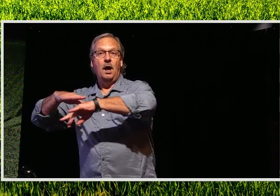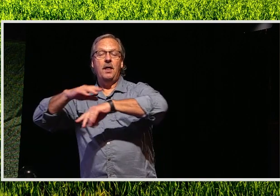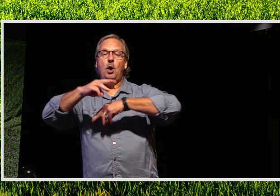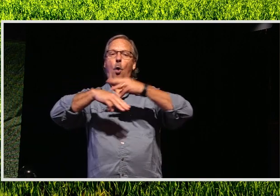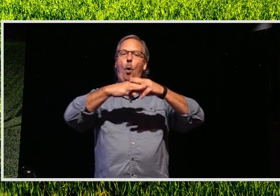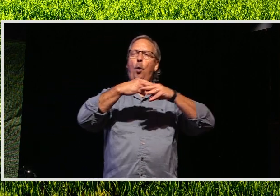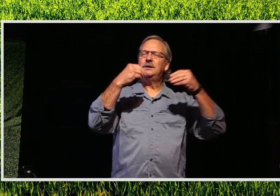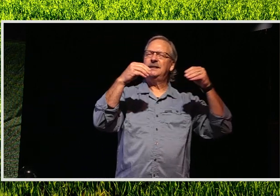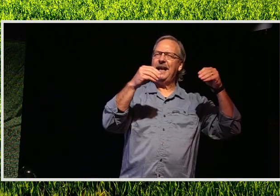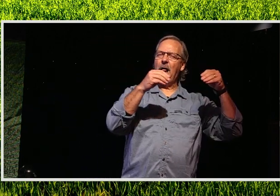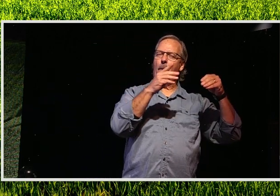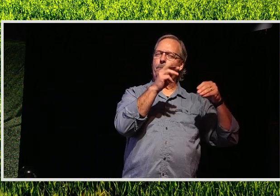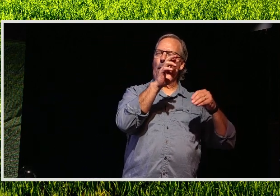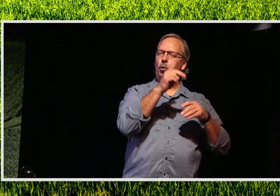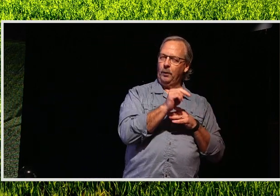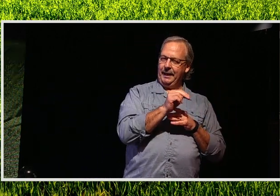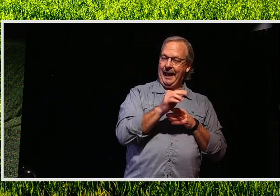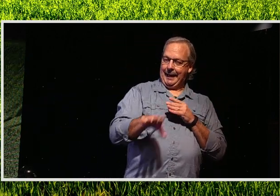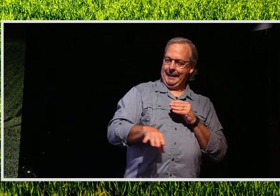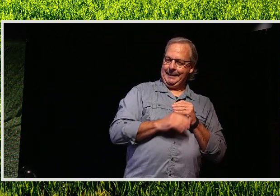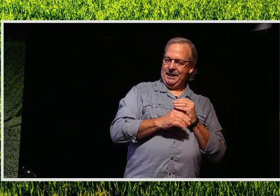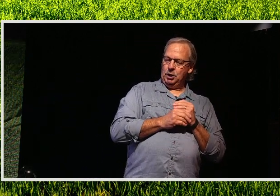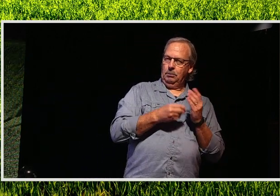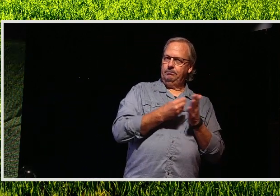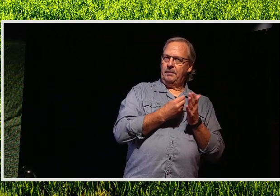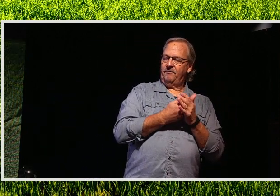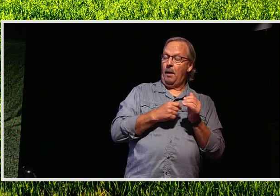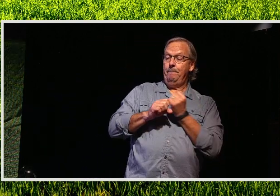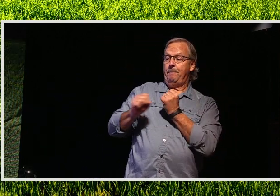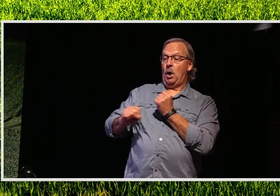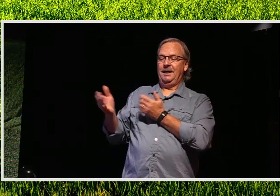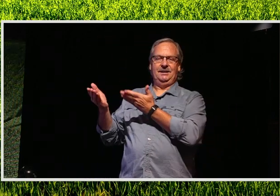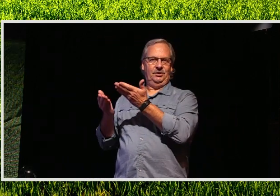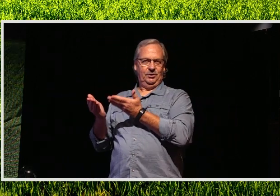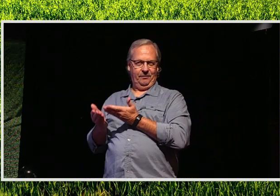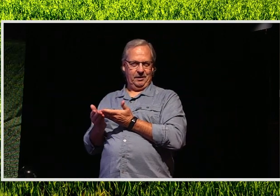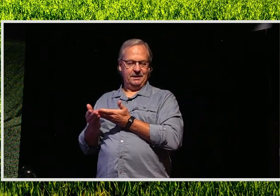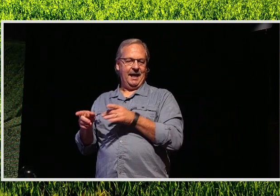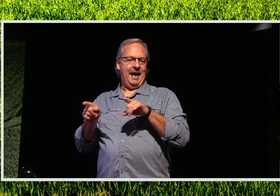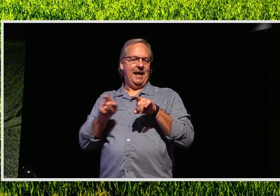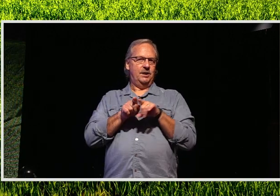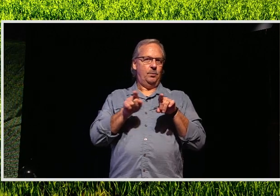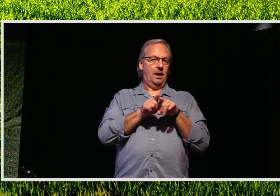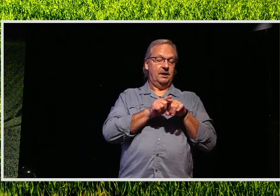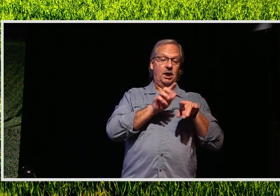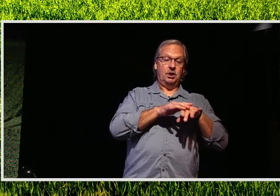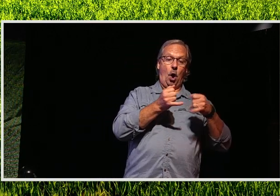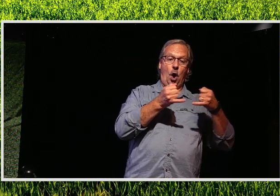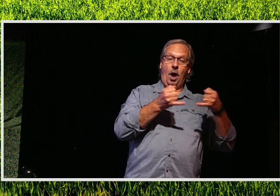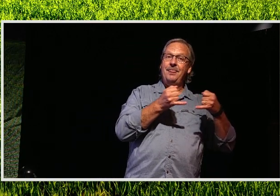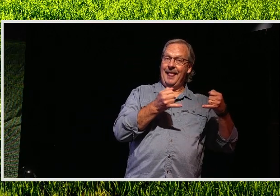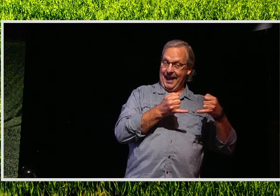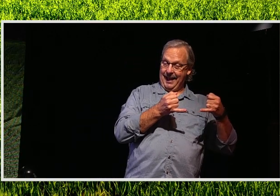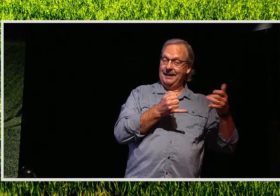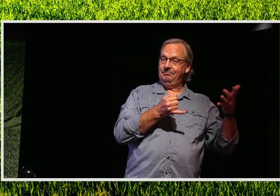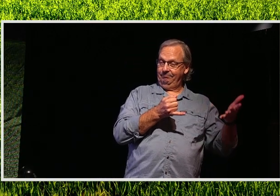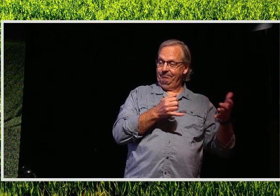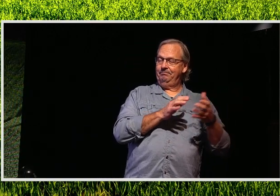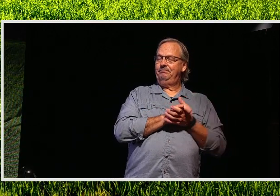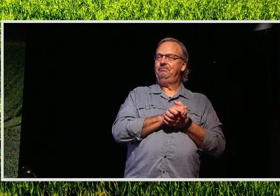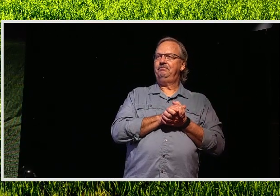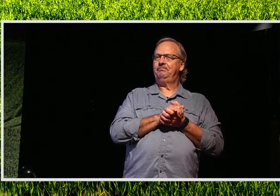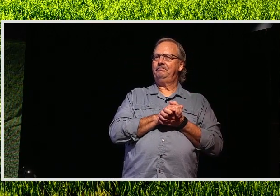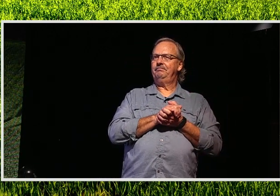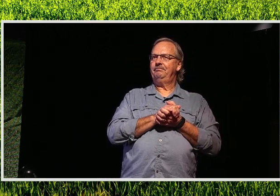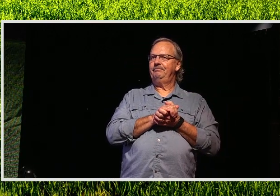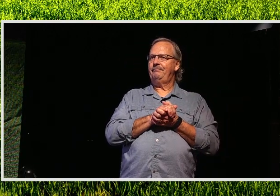brokering, with additional revenue from marketing services, as well as our online courses. And we will